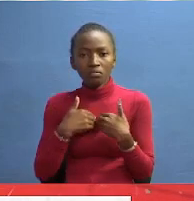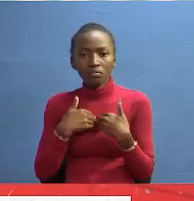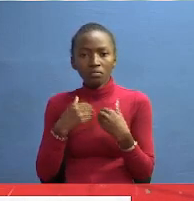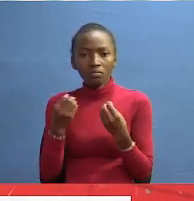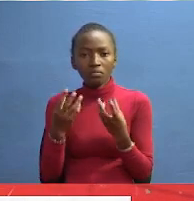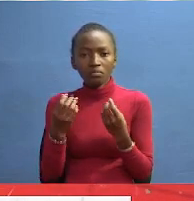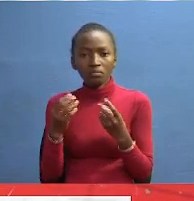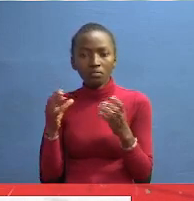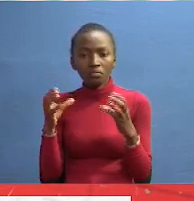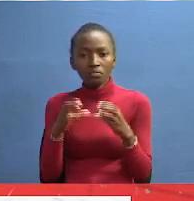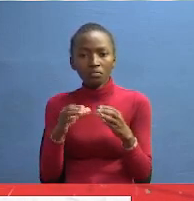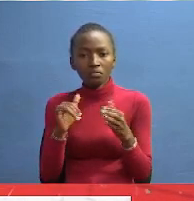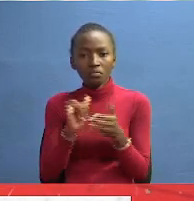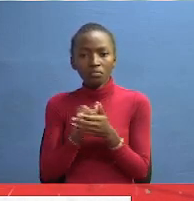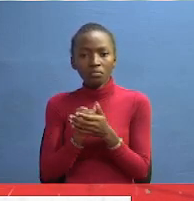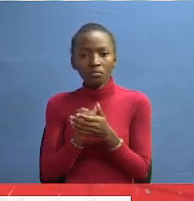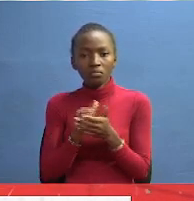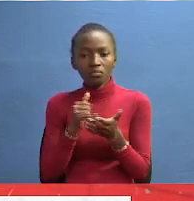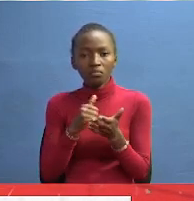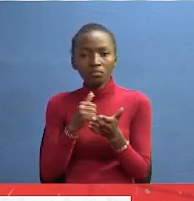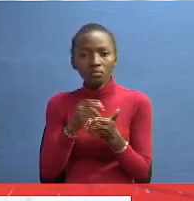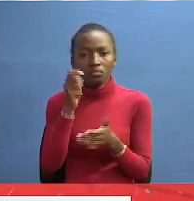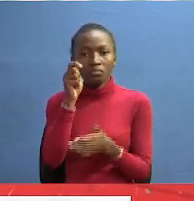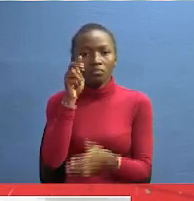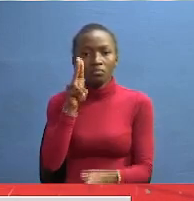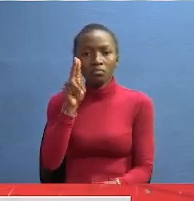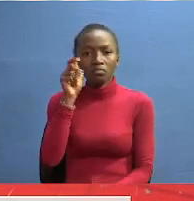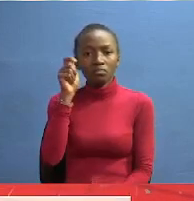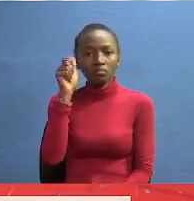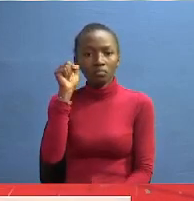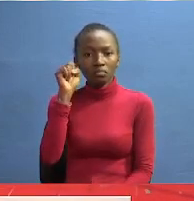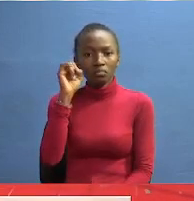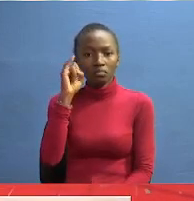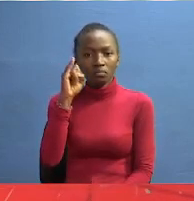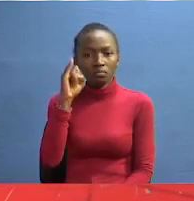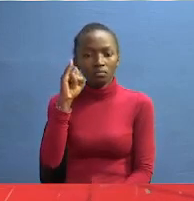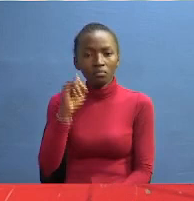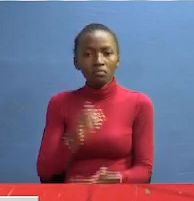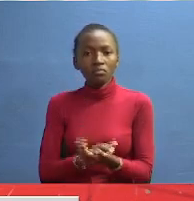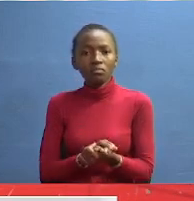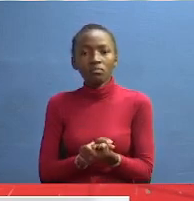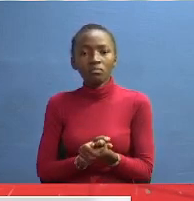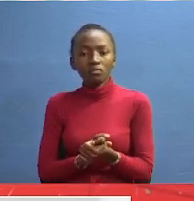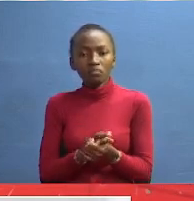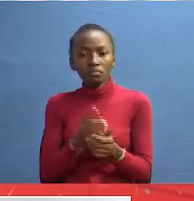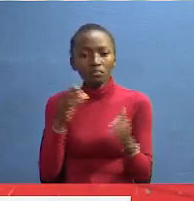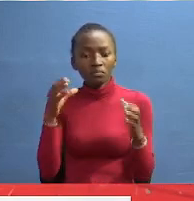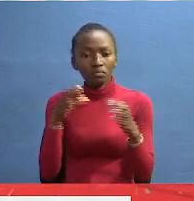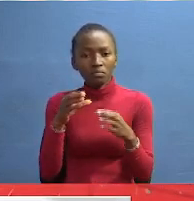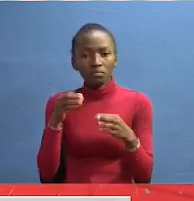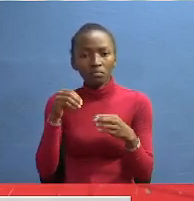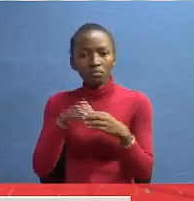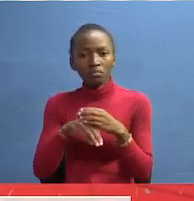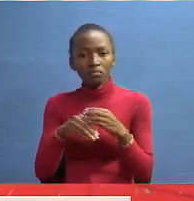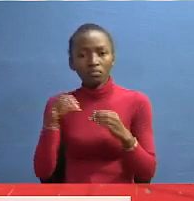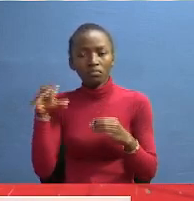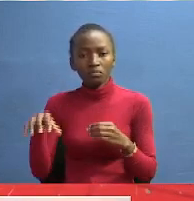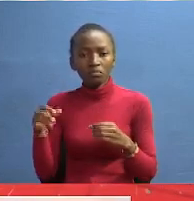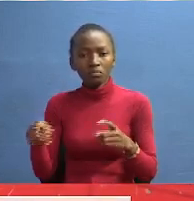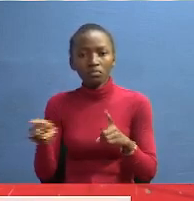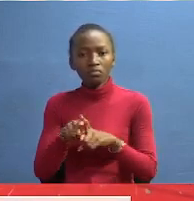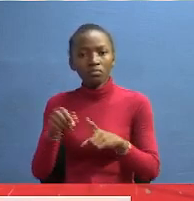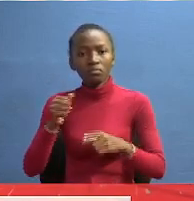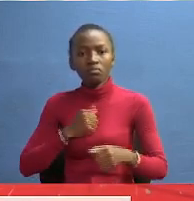Tutsi. Tutsi is an ethnic group that is both in Congo and in Rwanda. Yes. And because of that, most of